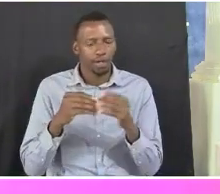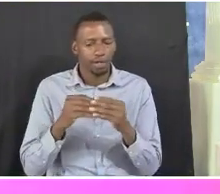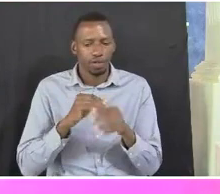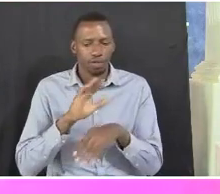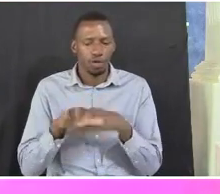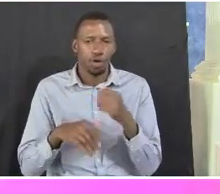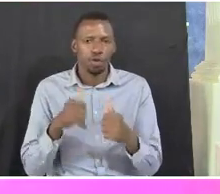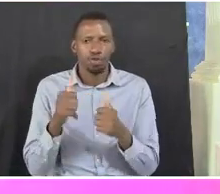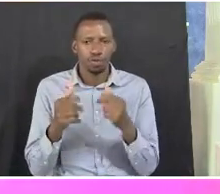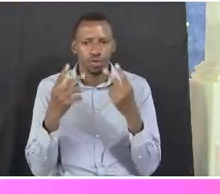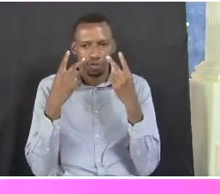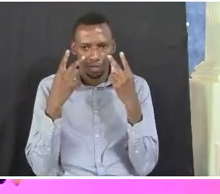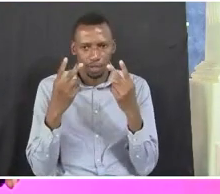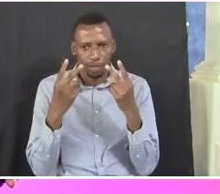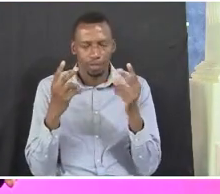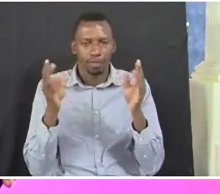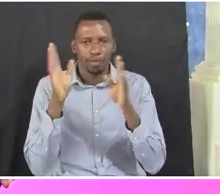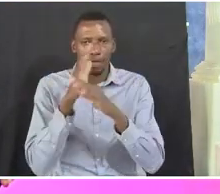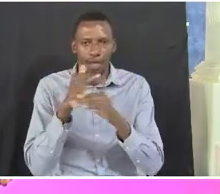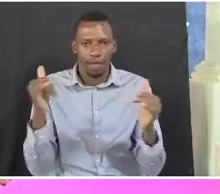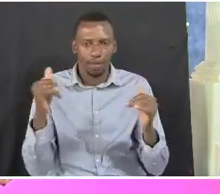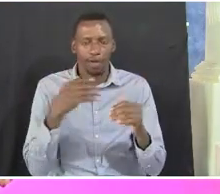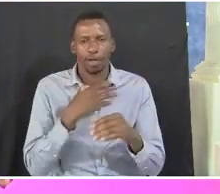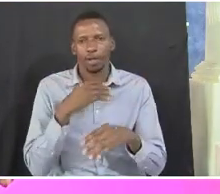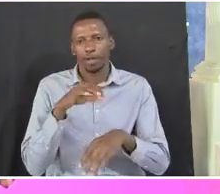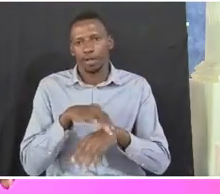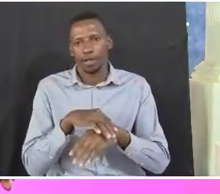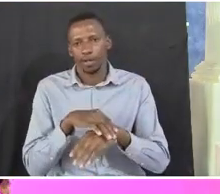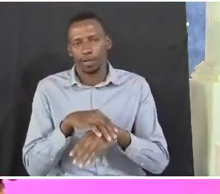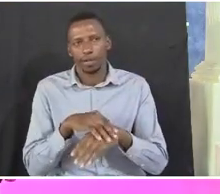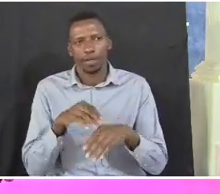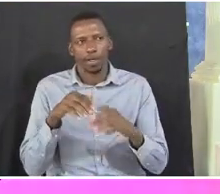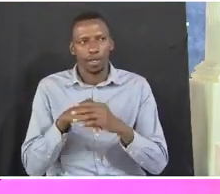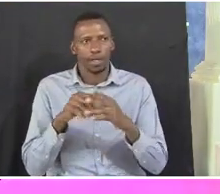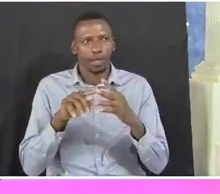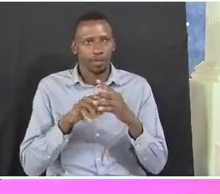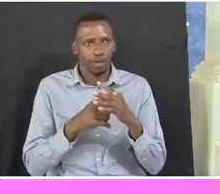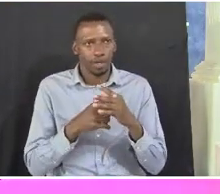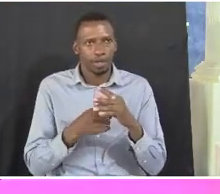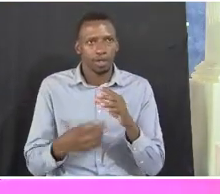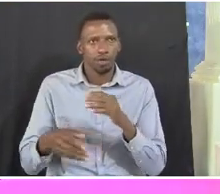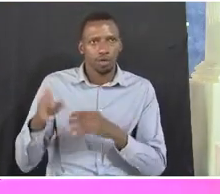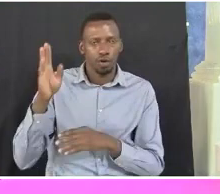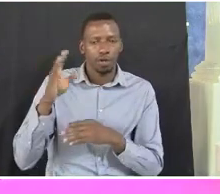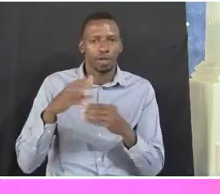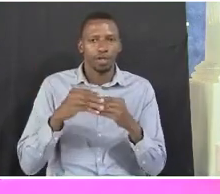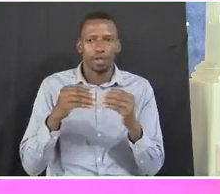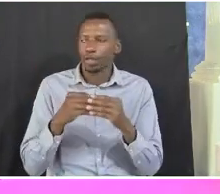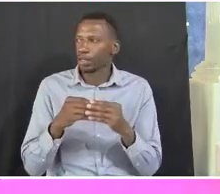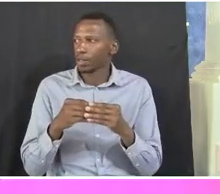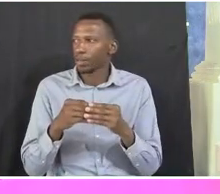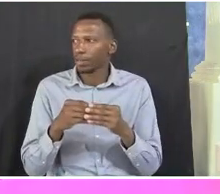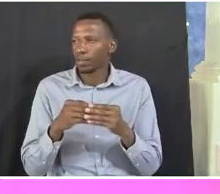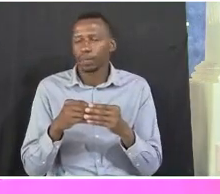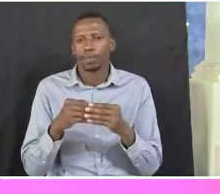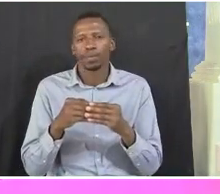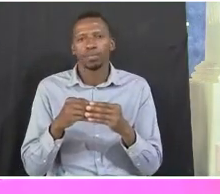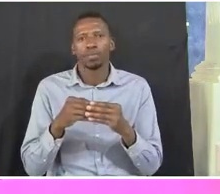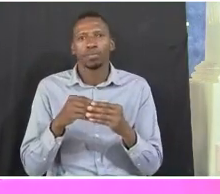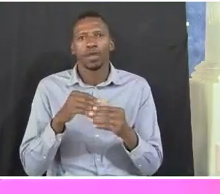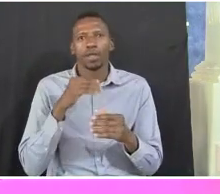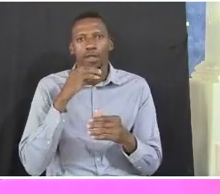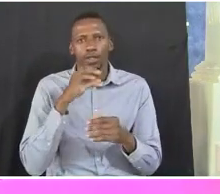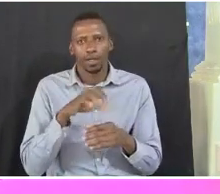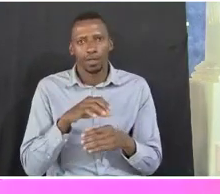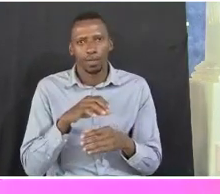we see in the heavens and on the earth. In the beginning, God created the Sabbath. In the